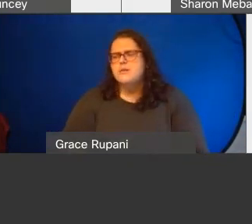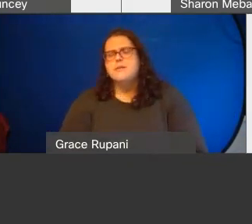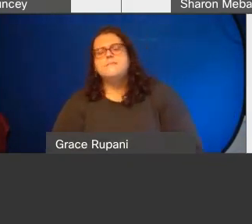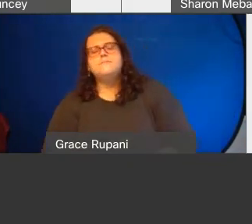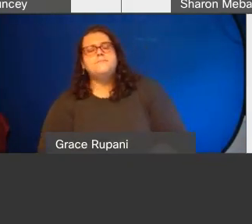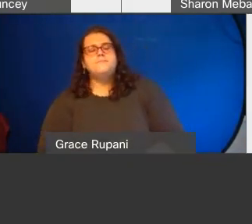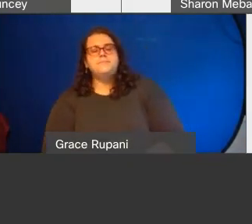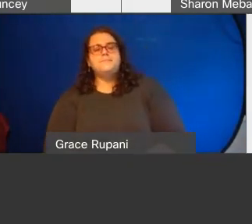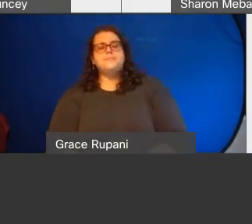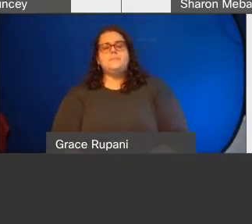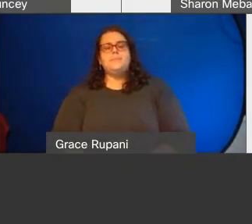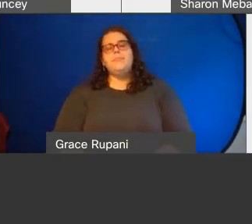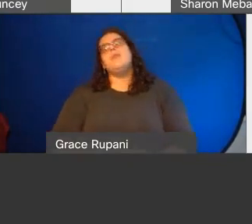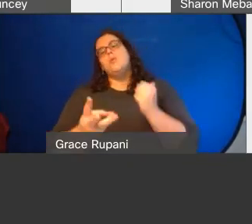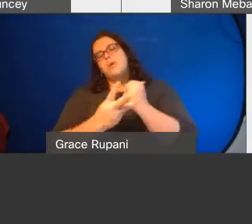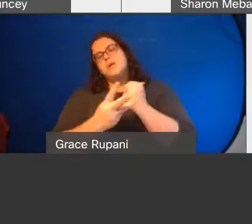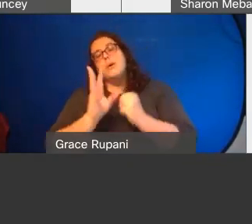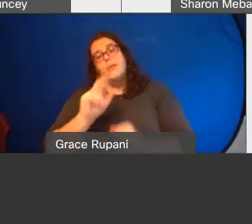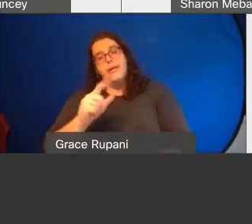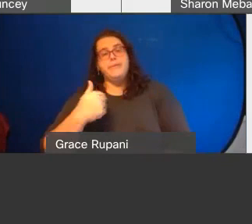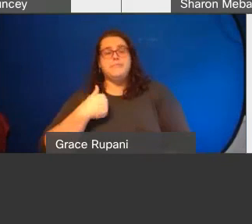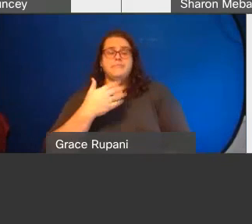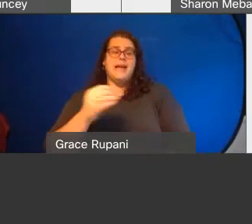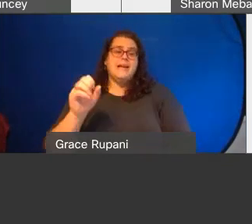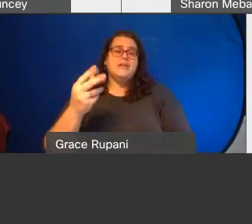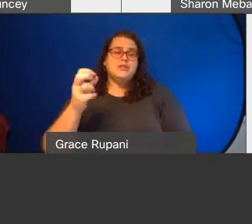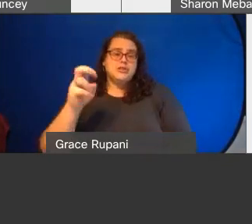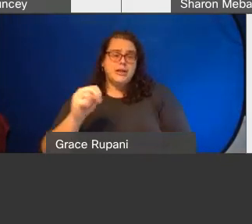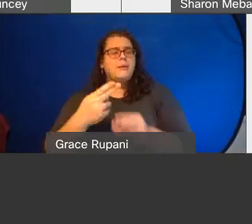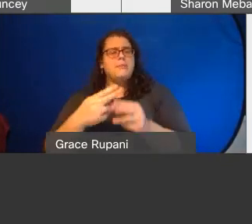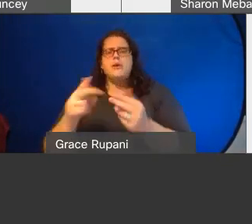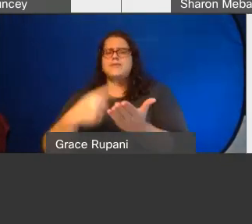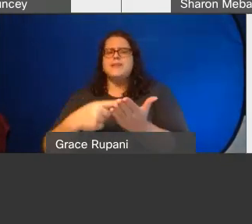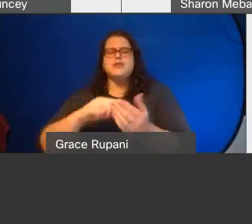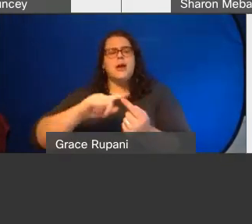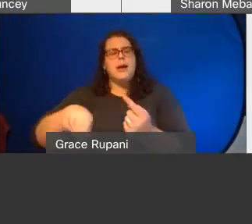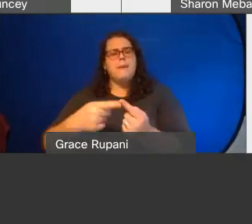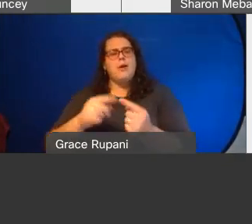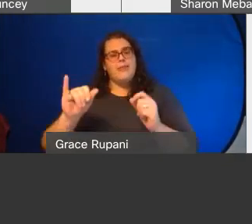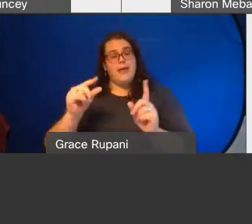Sharon and I had a brief discussion about the definition of healthcare worker.